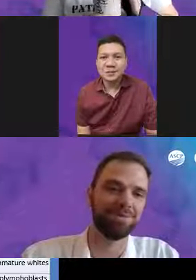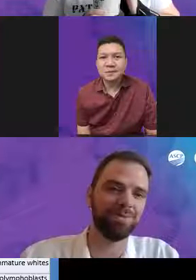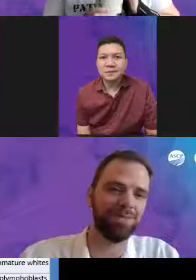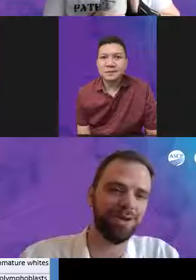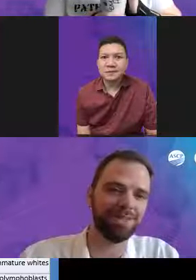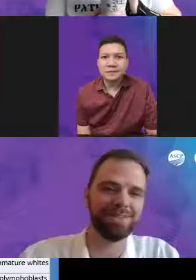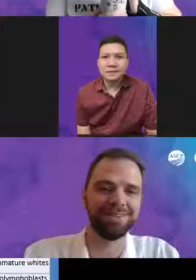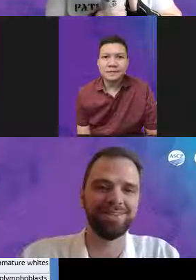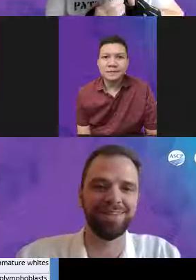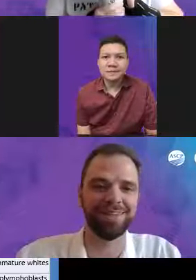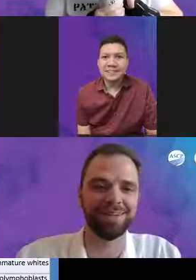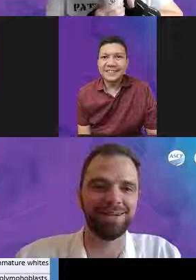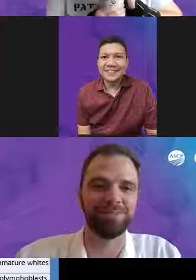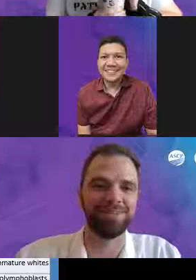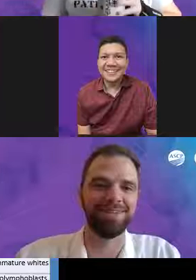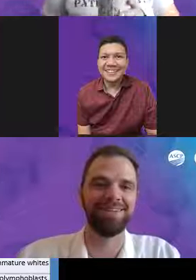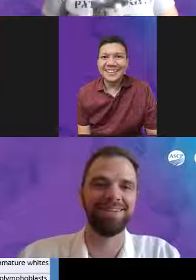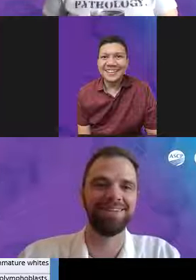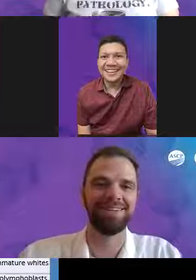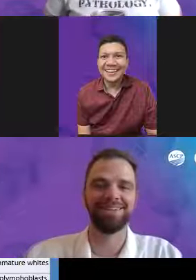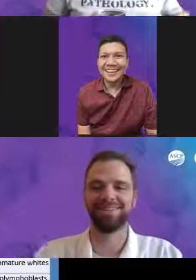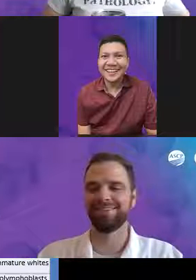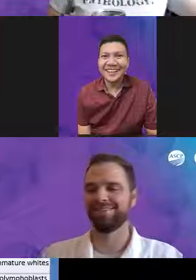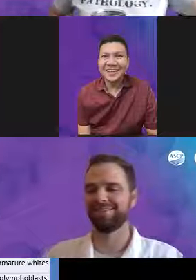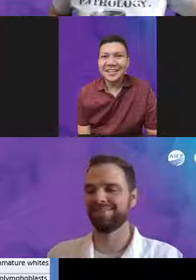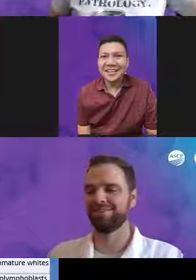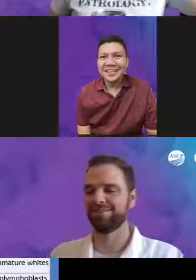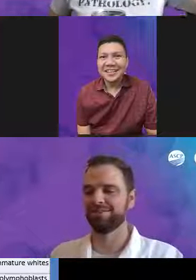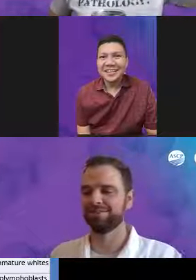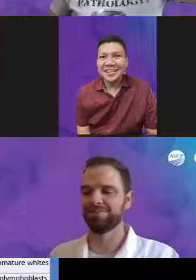that we've got right here. Look at that cup. Yeah. And then